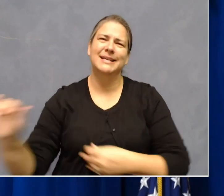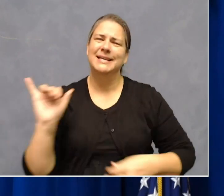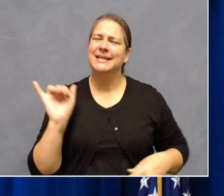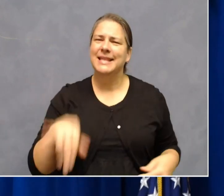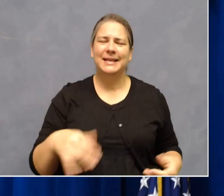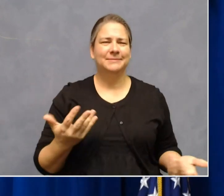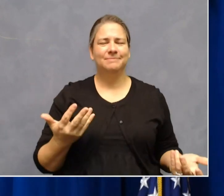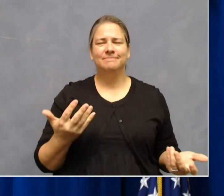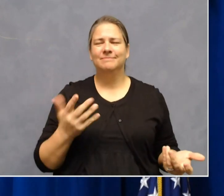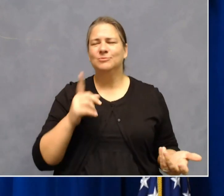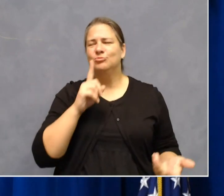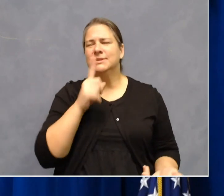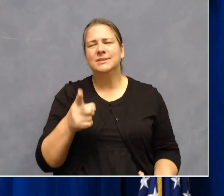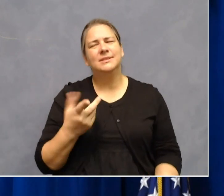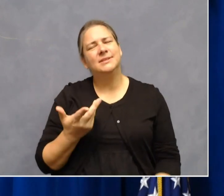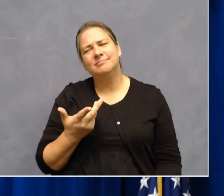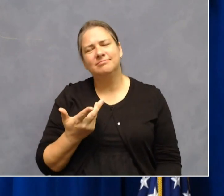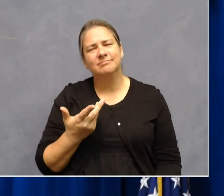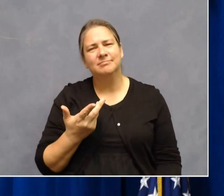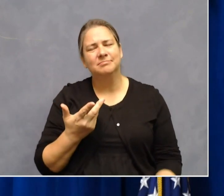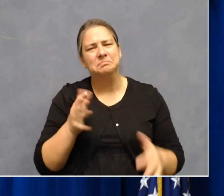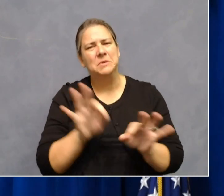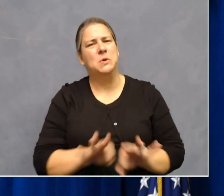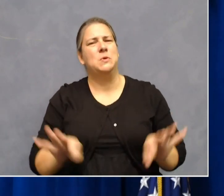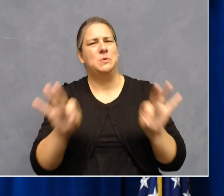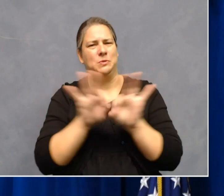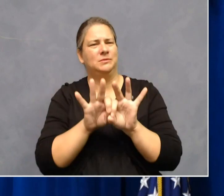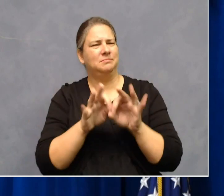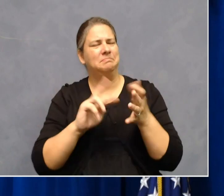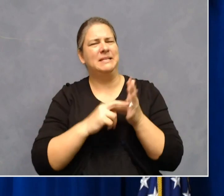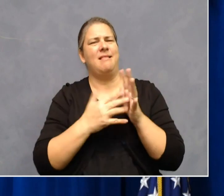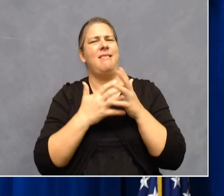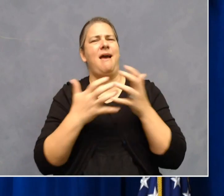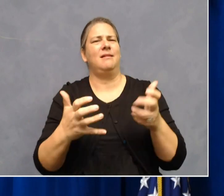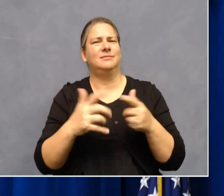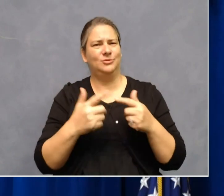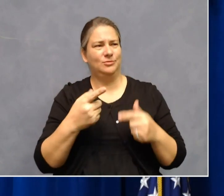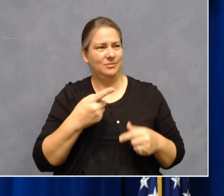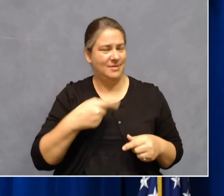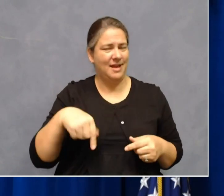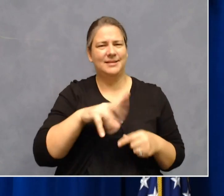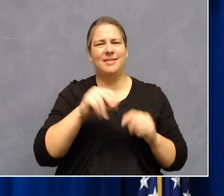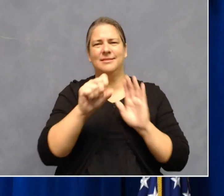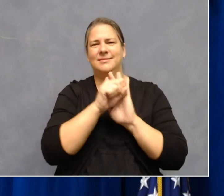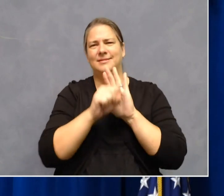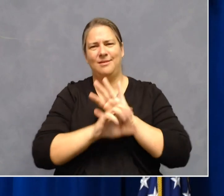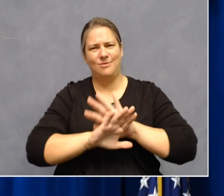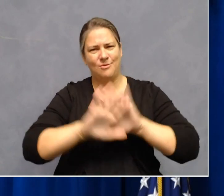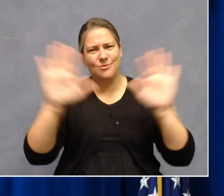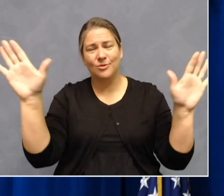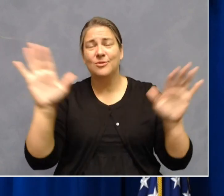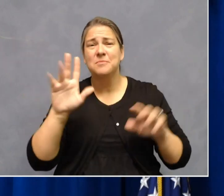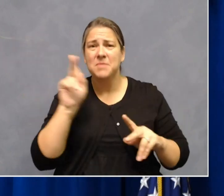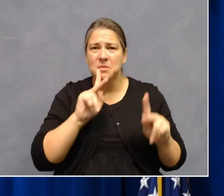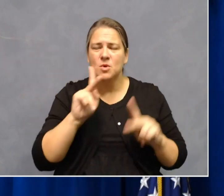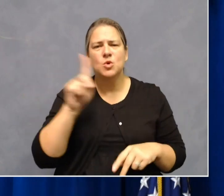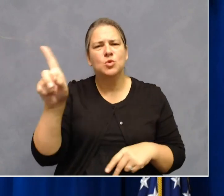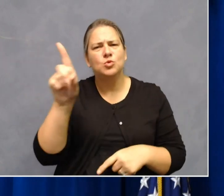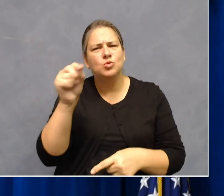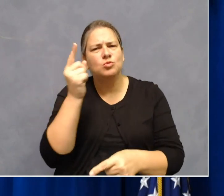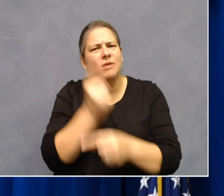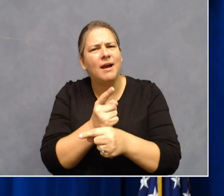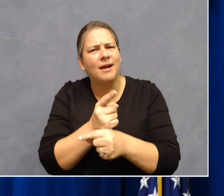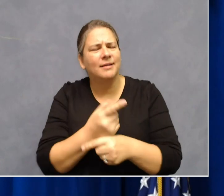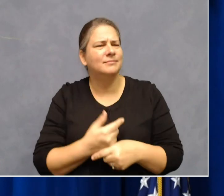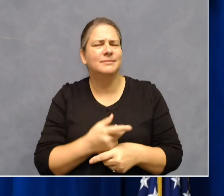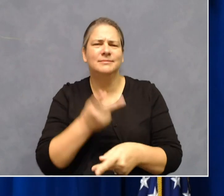much to not just those around her, but around the state. People trying to do it right and take care of one